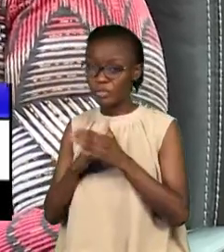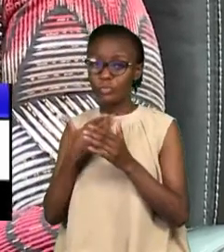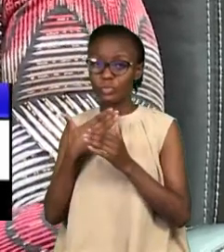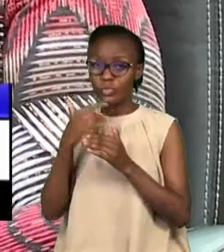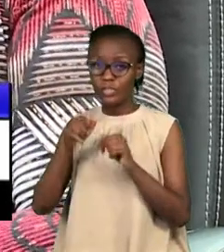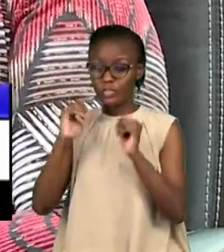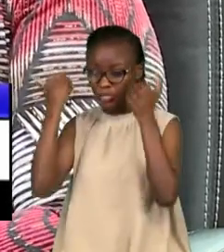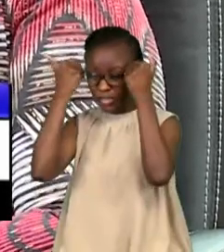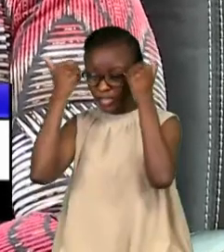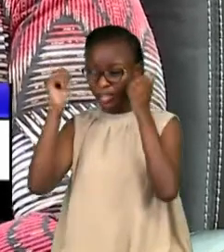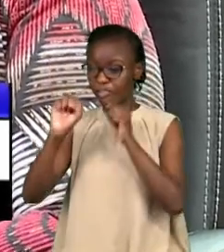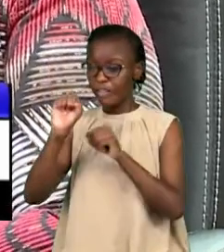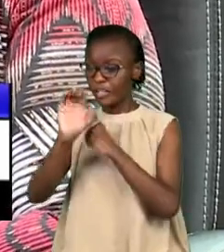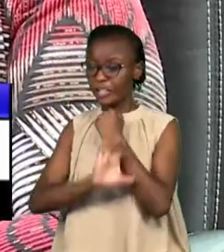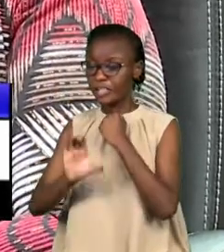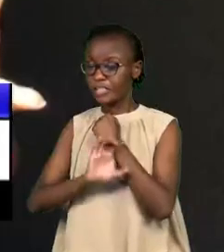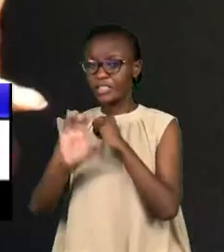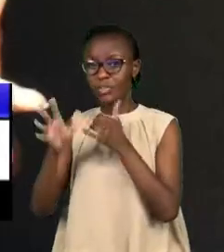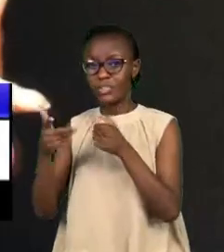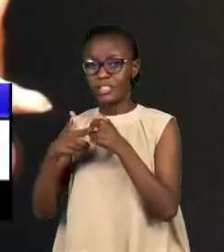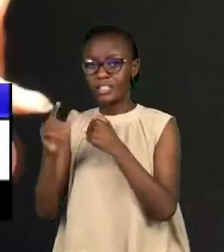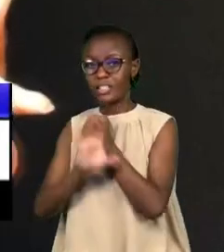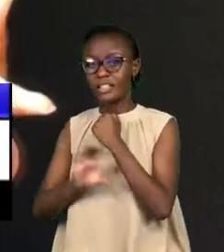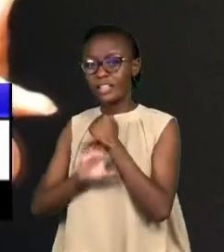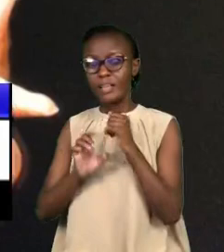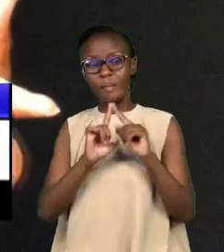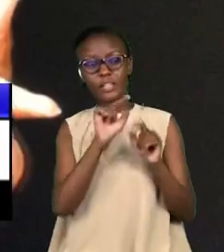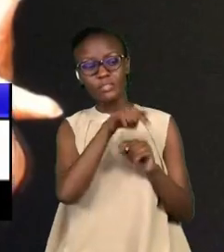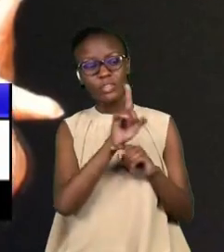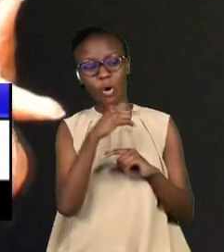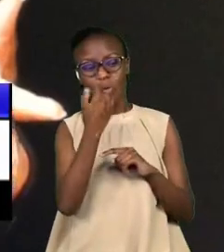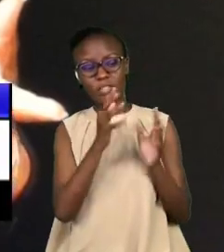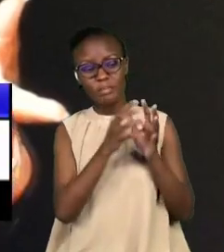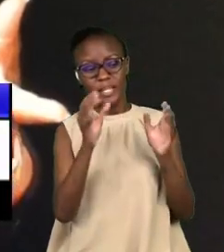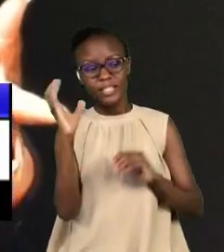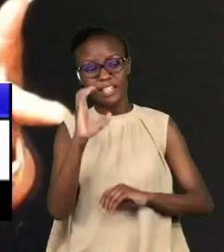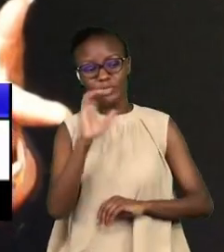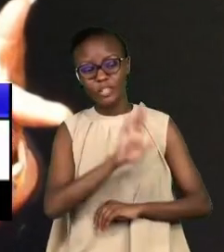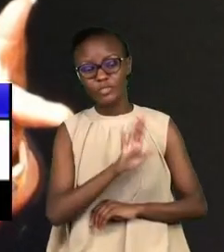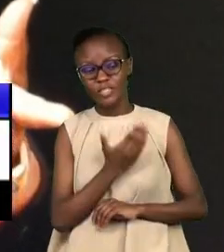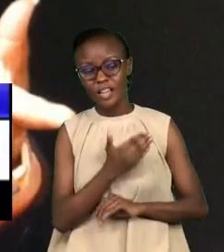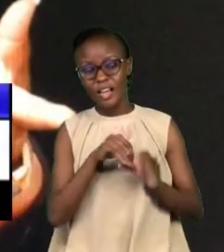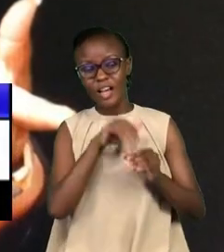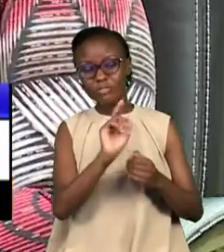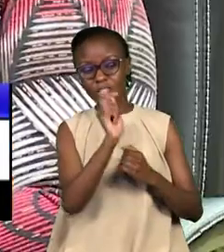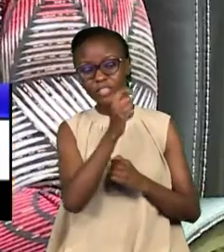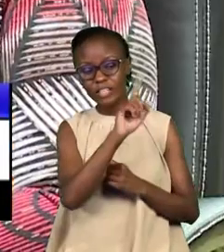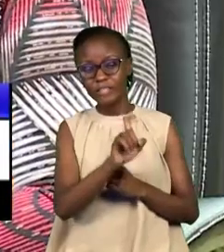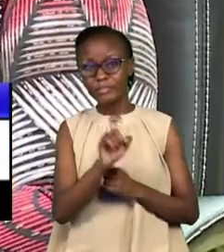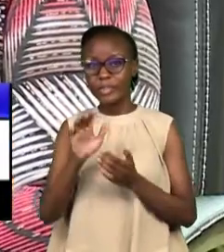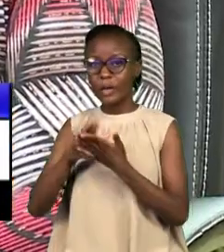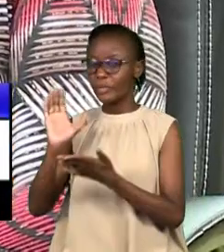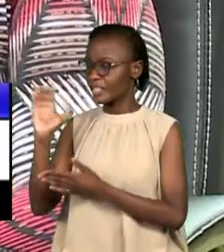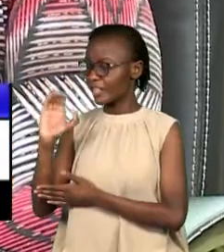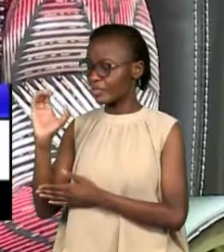study 5 countries, 6 countries, and the like. I mean, who's the biggest client you have served outside Kenya? Most clients,